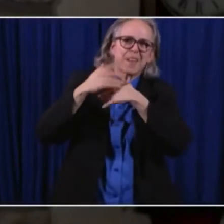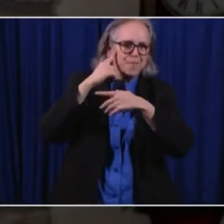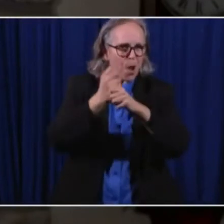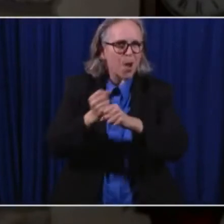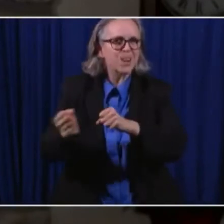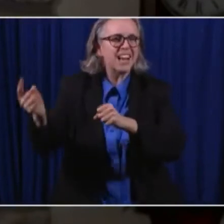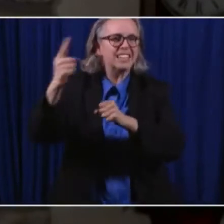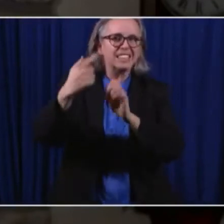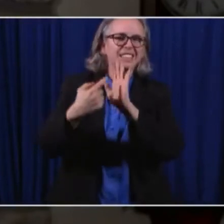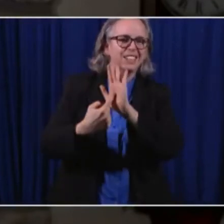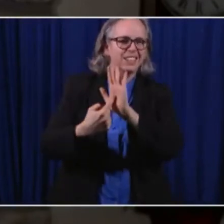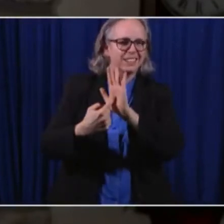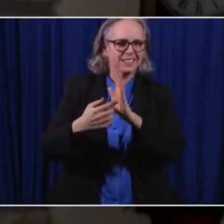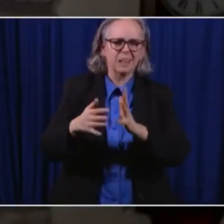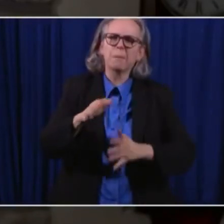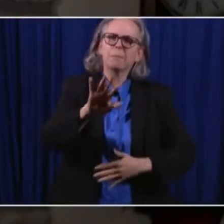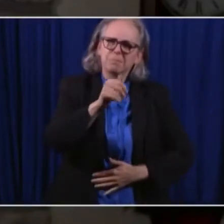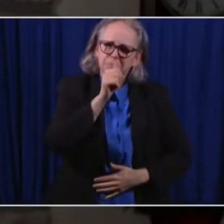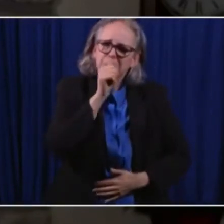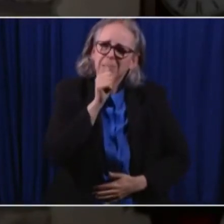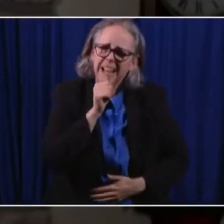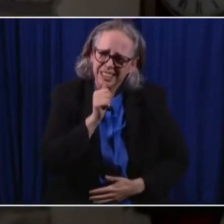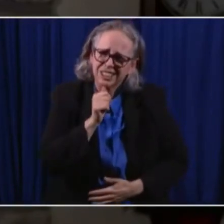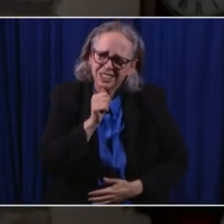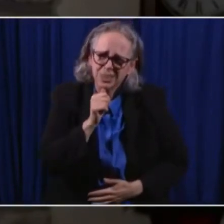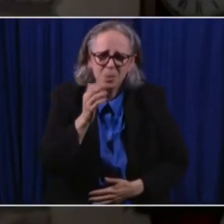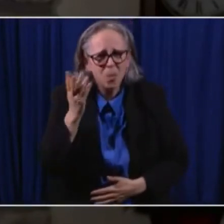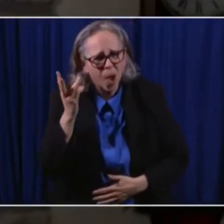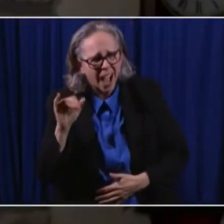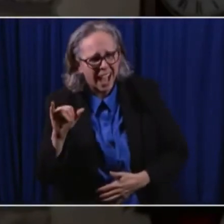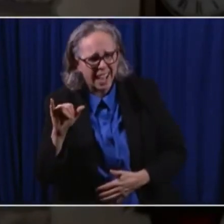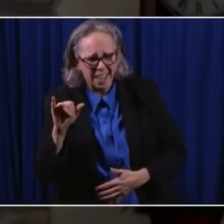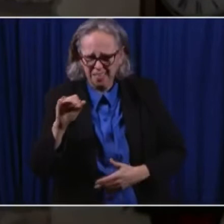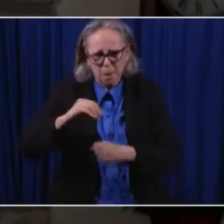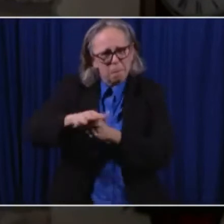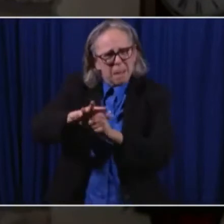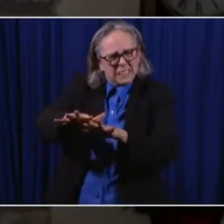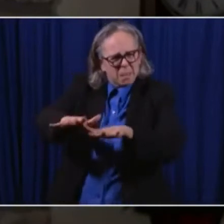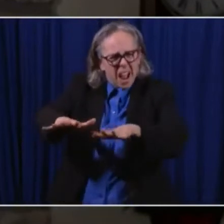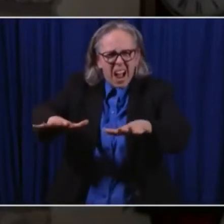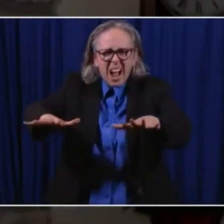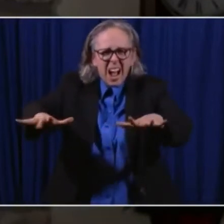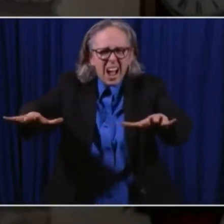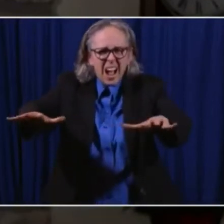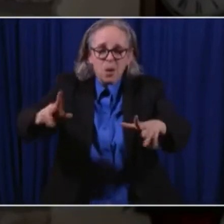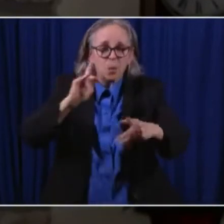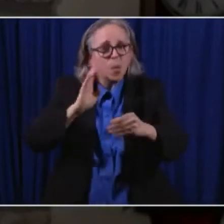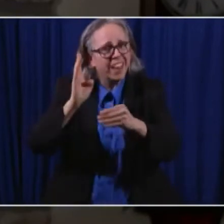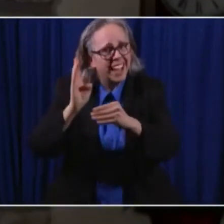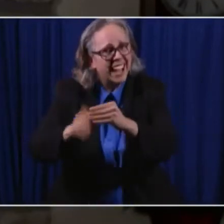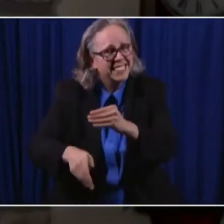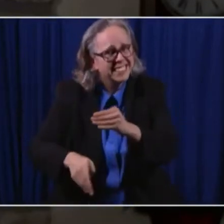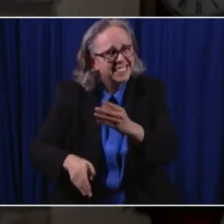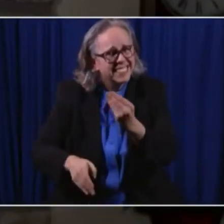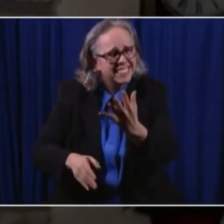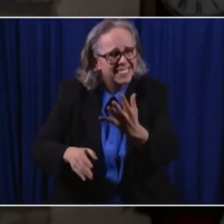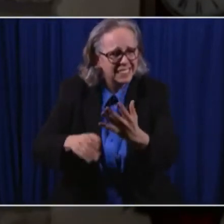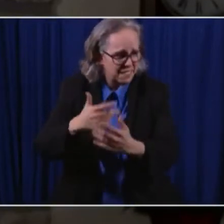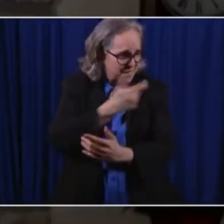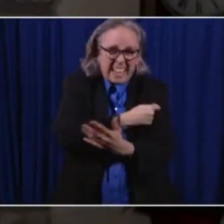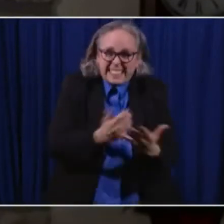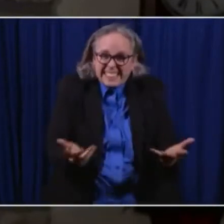of this pandemic is nearing. The vaccine is here. We have hope. We have light. We will, in fact, get through